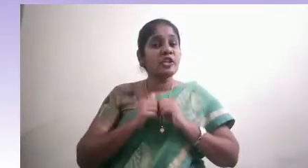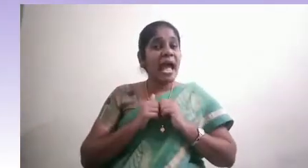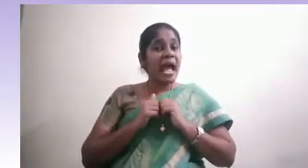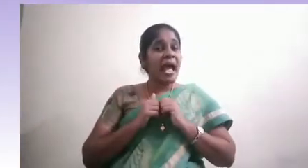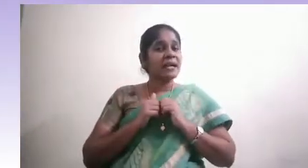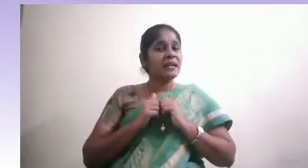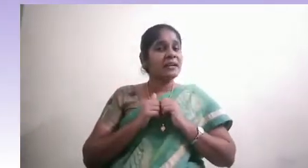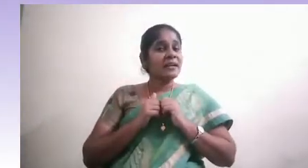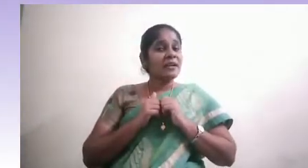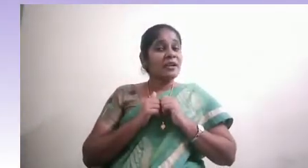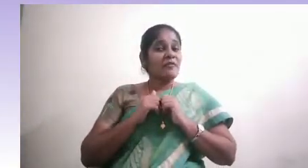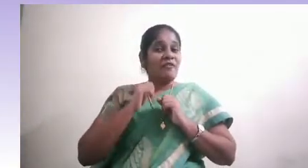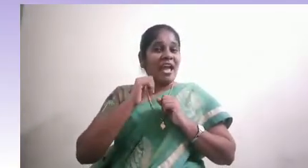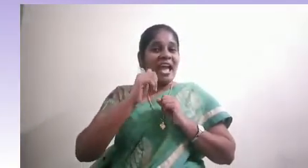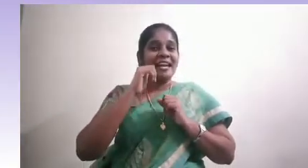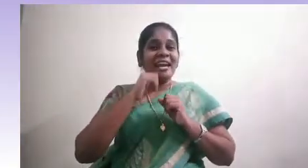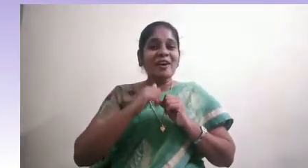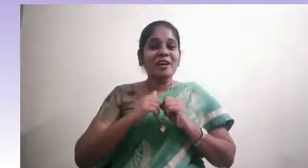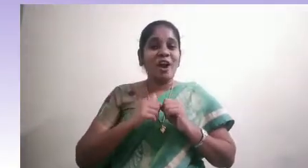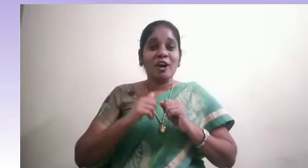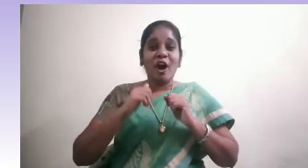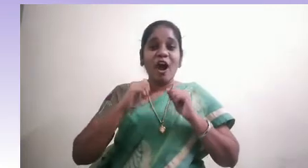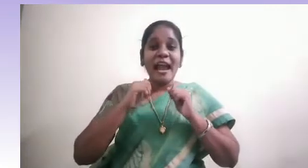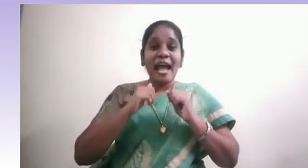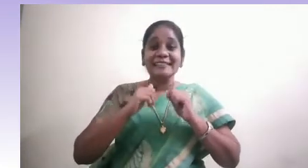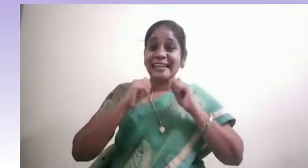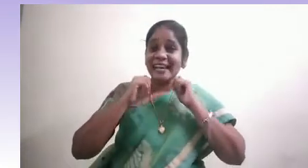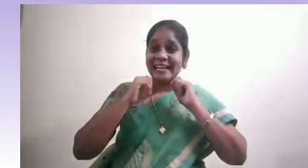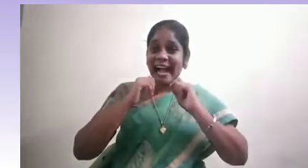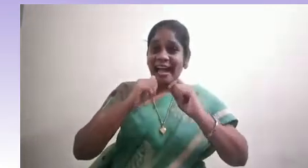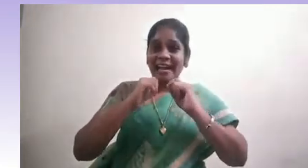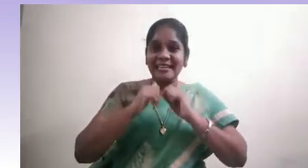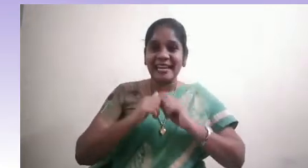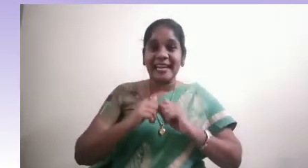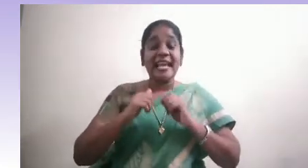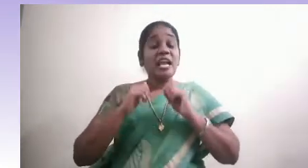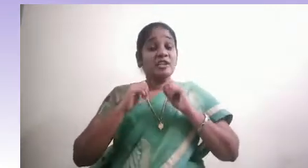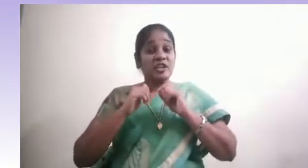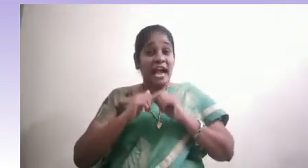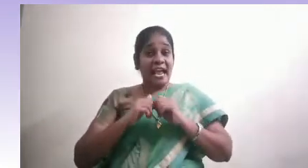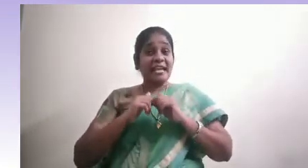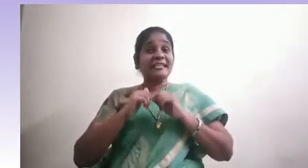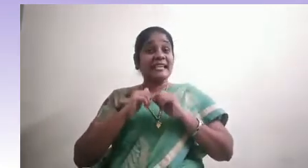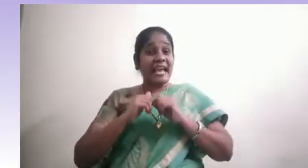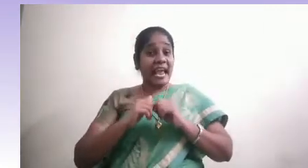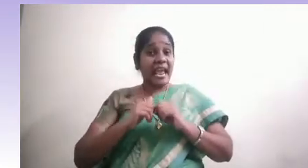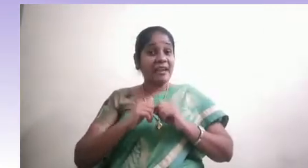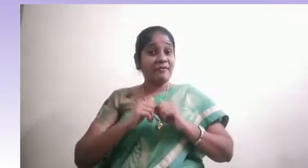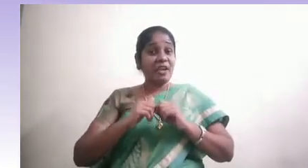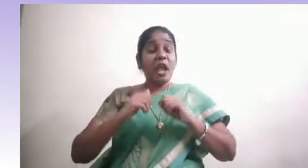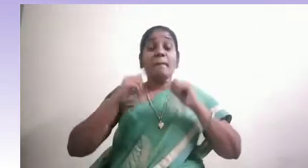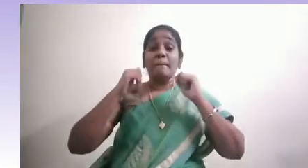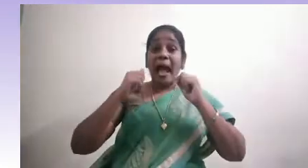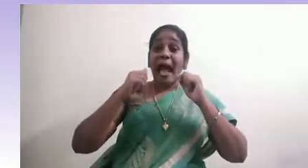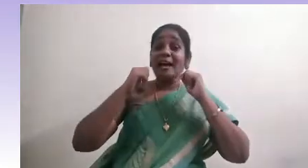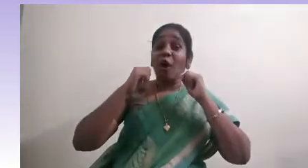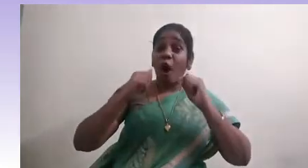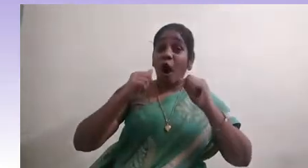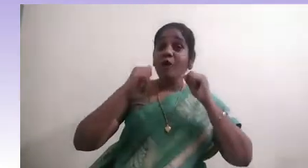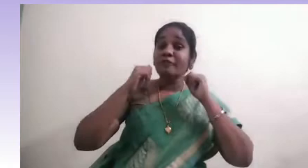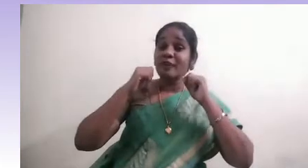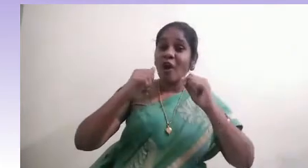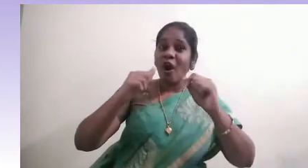to Jack? Very good. You're all answering correctly. Giant gave